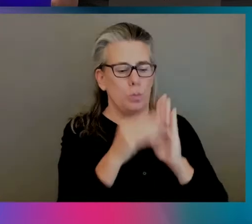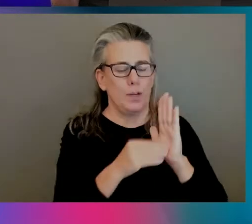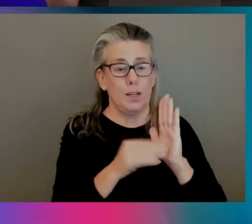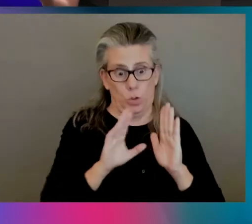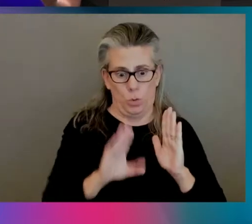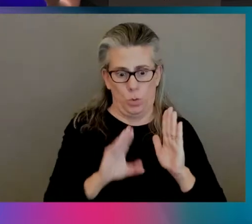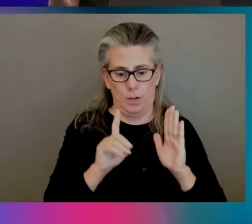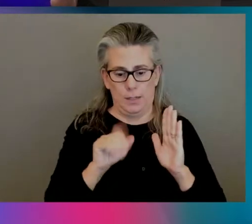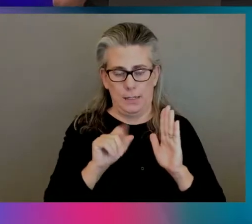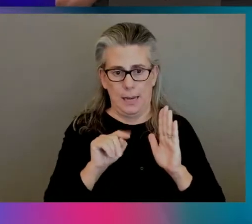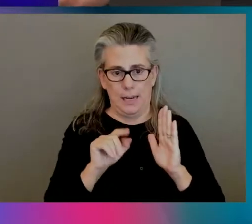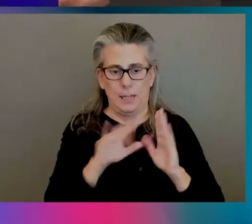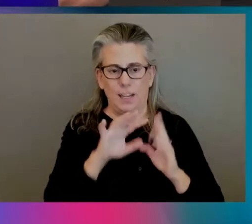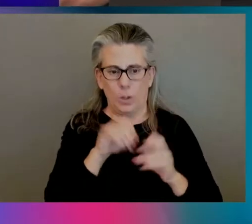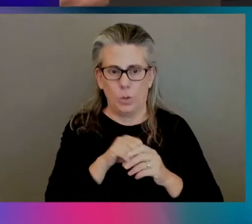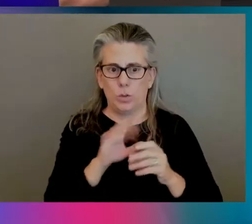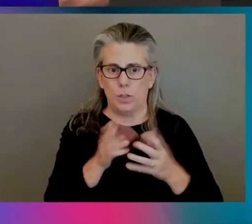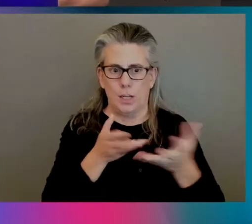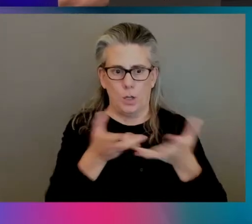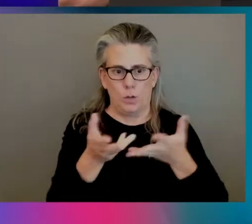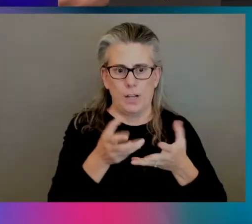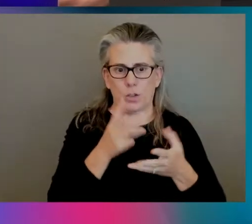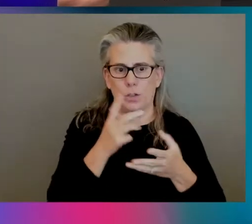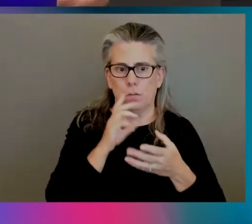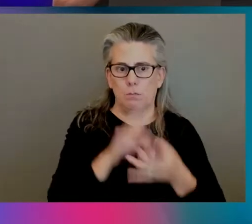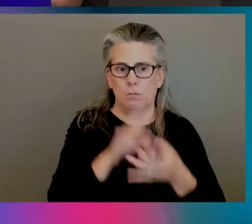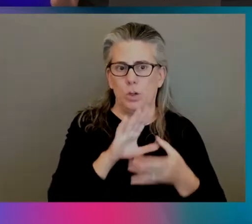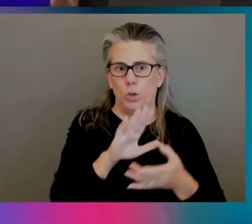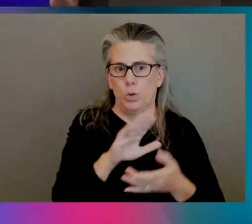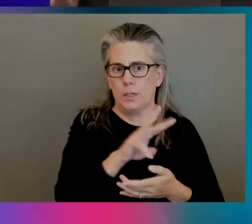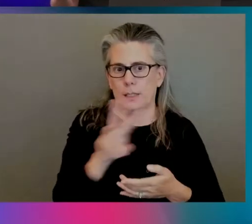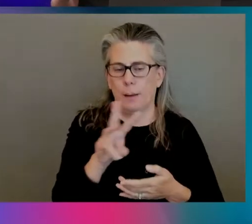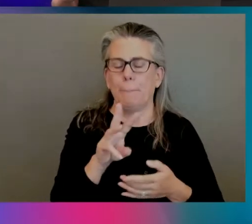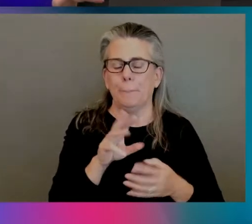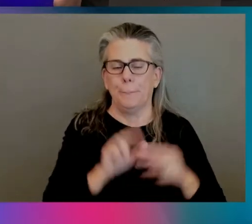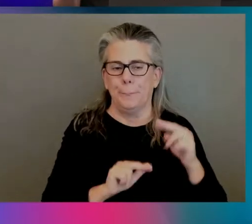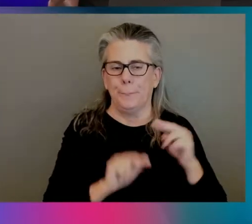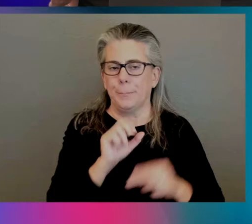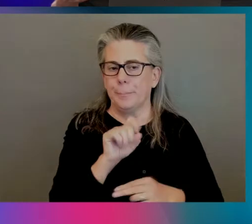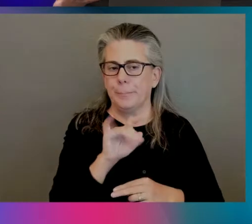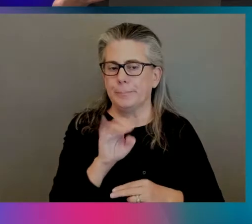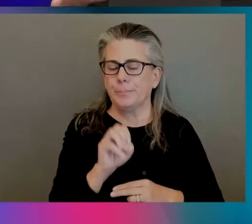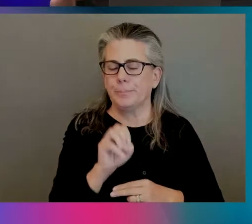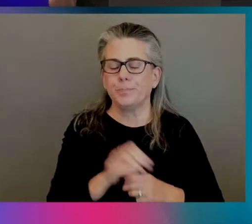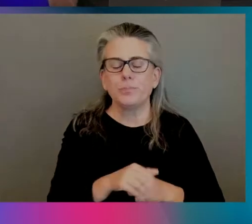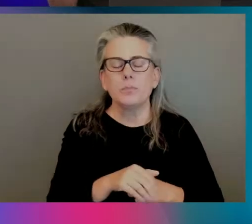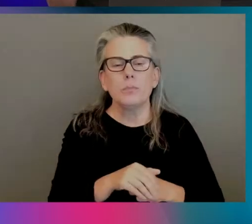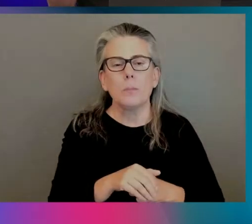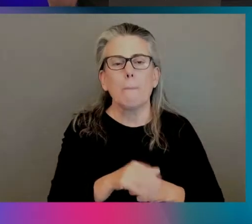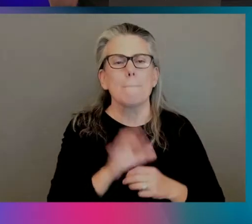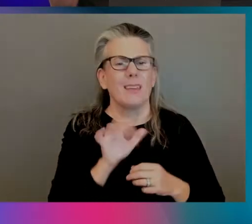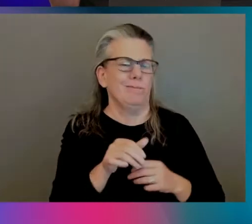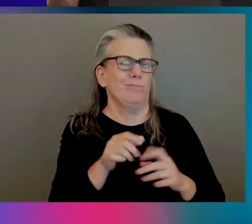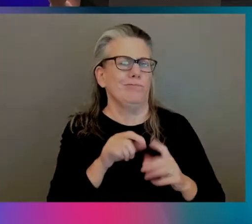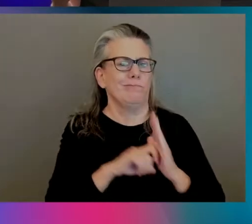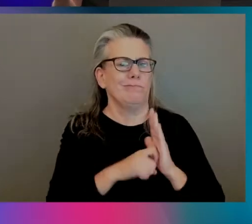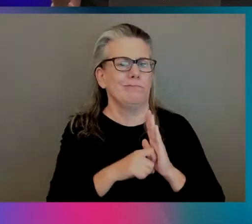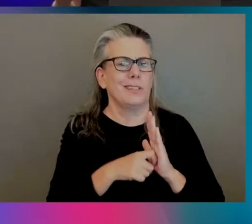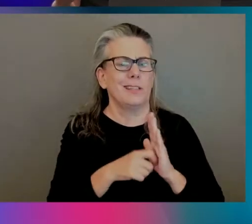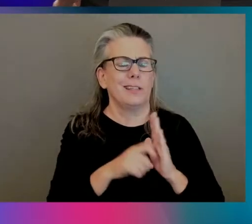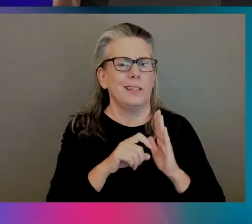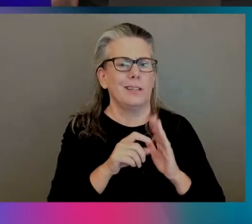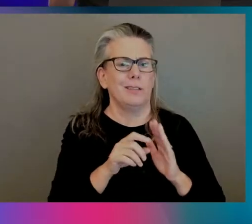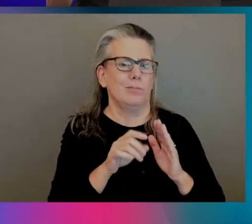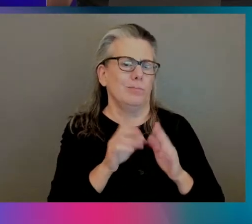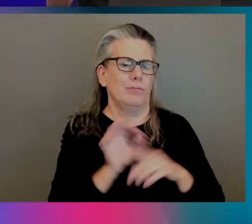interactions on your site. That's a key indicator for almost all recommendation engine models. But then another